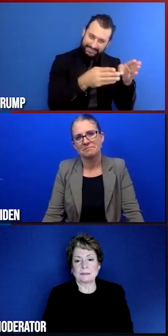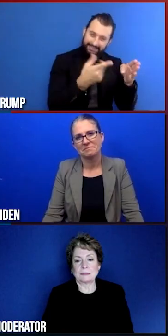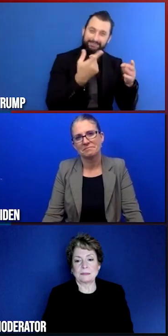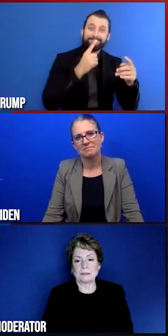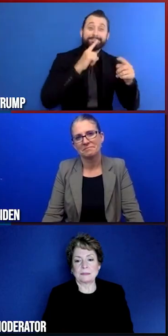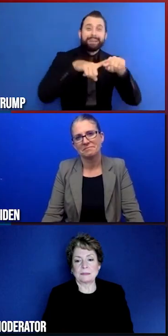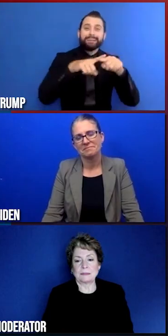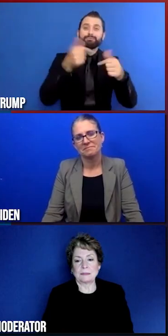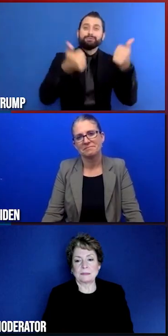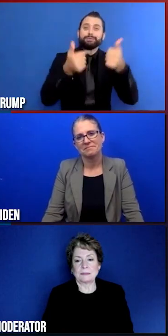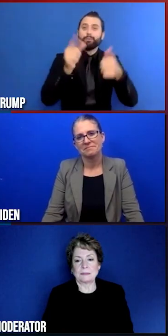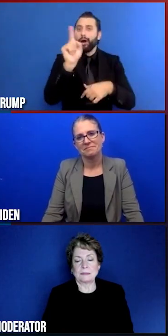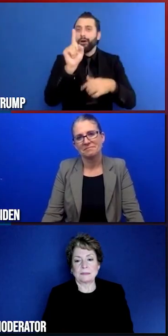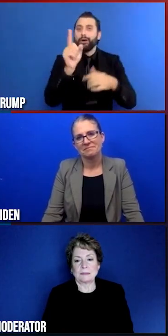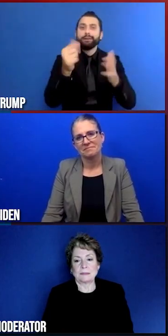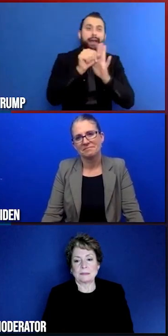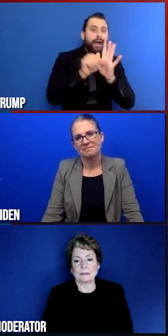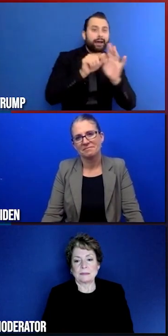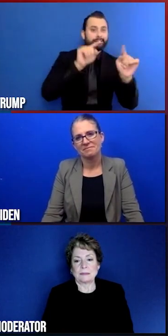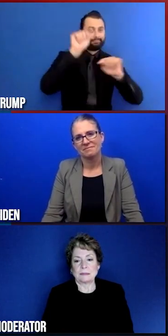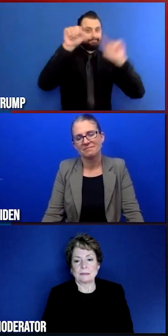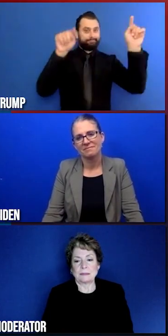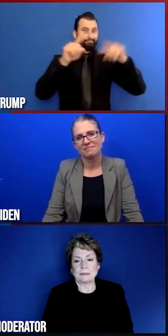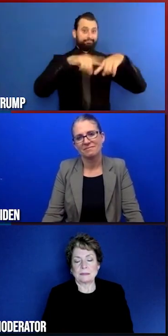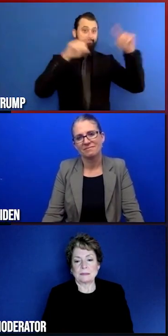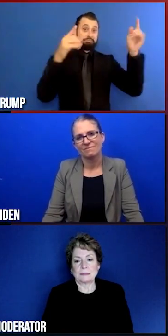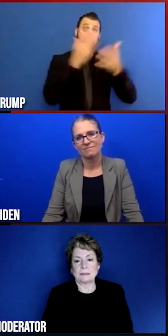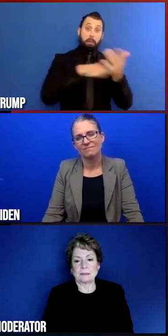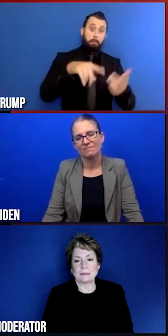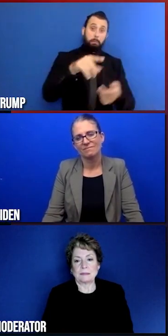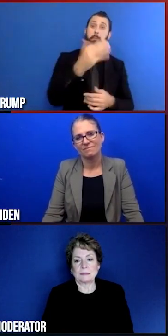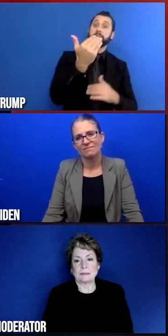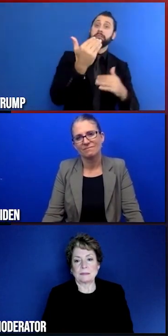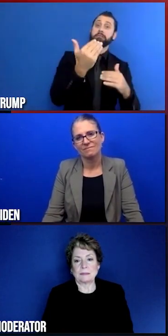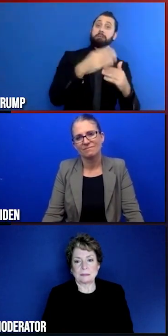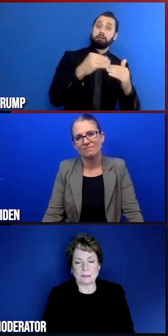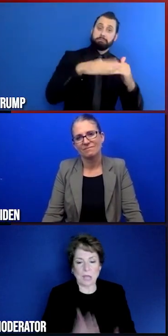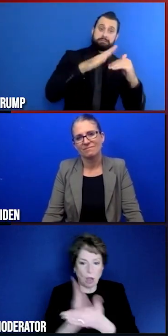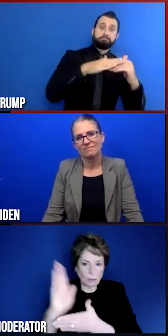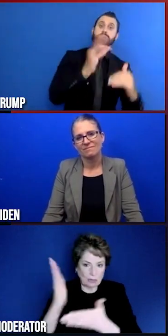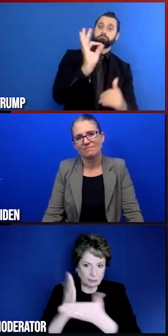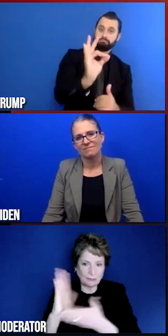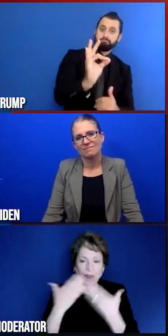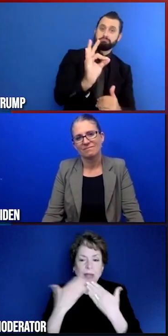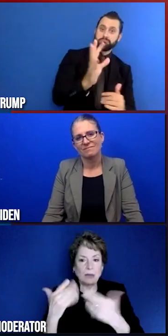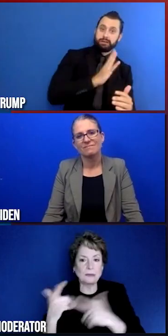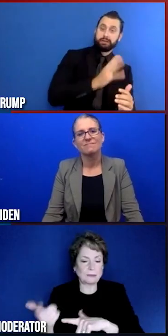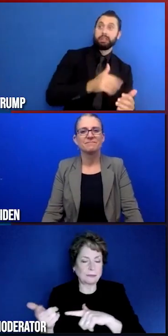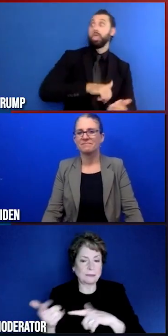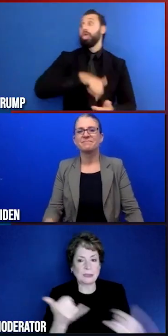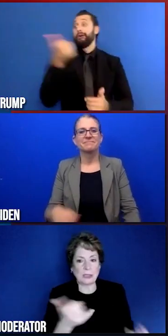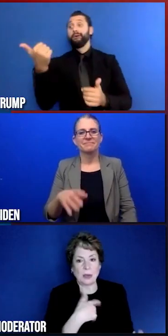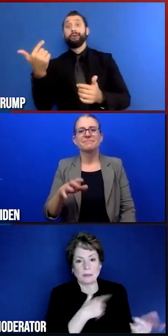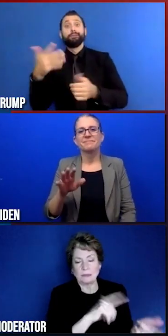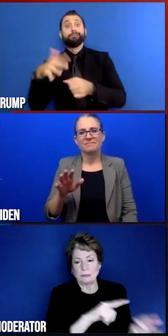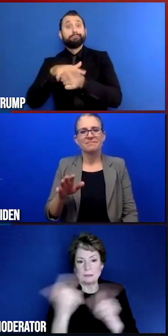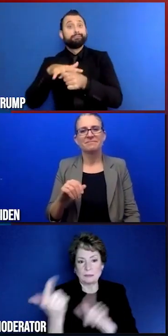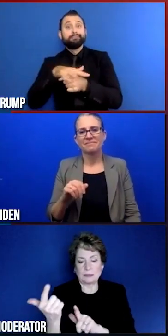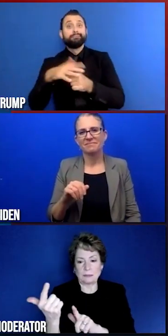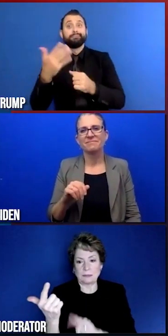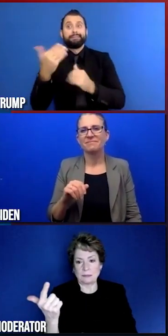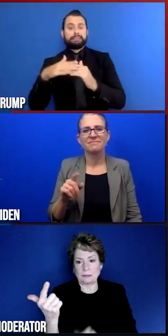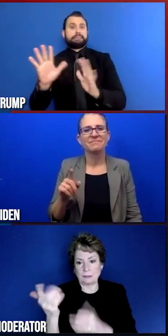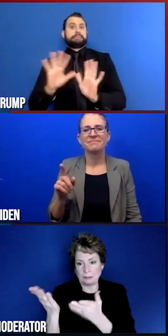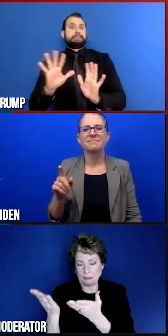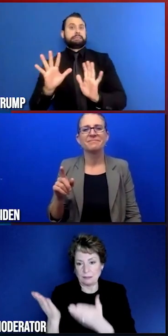other states, $15 would be Okay, President ruinous. Trump, thank you. Quick response, Vice President Bodden. 2 jobs, 1 job,